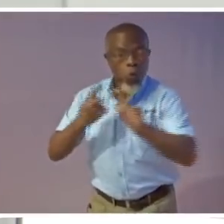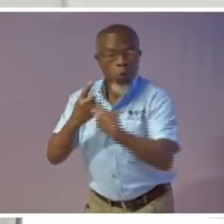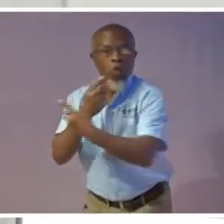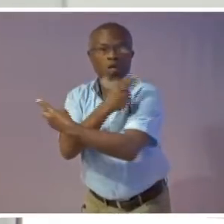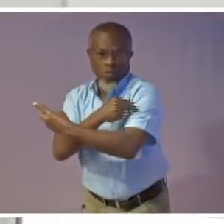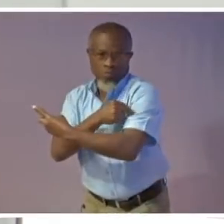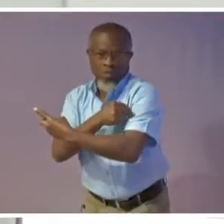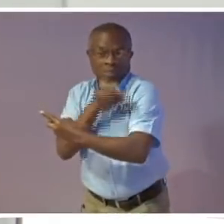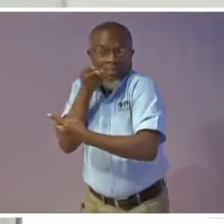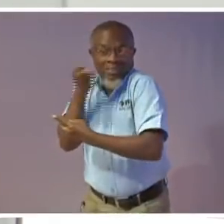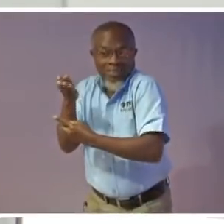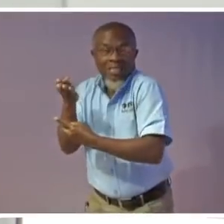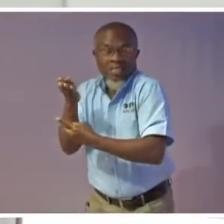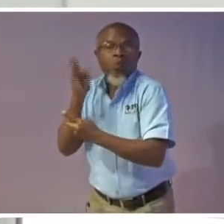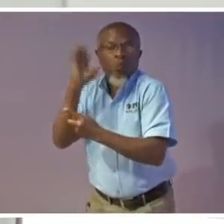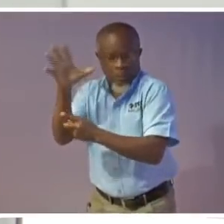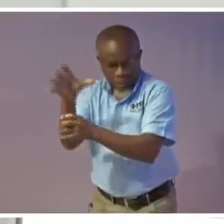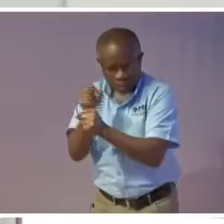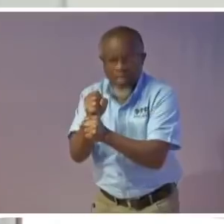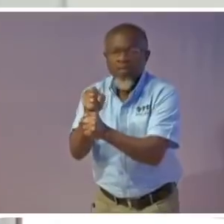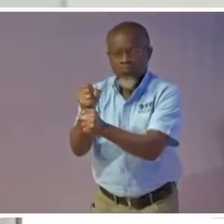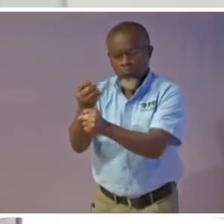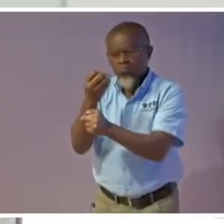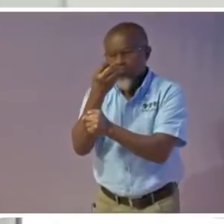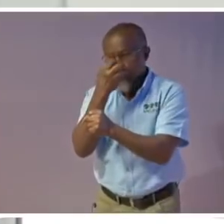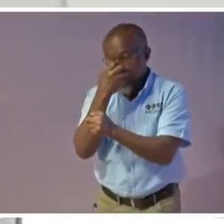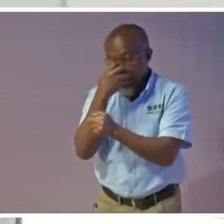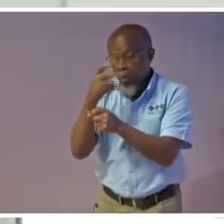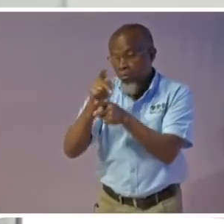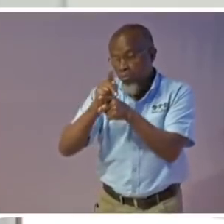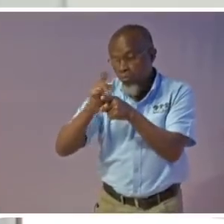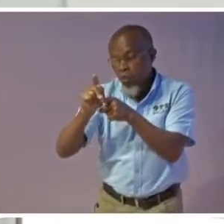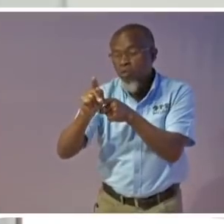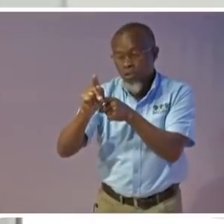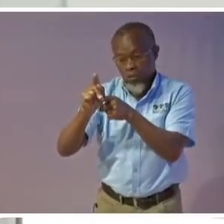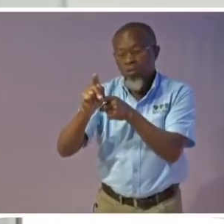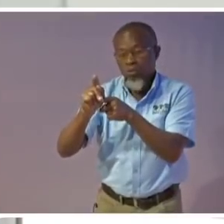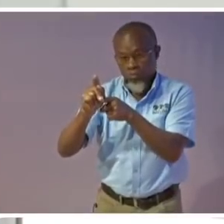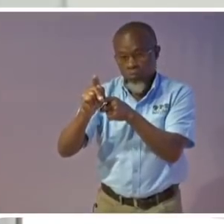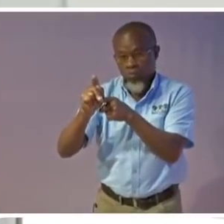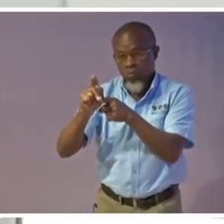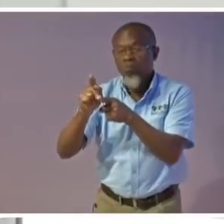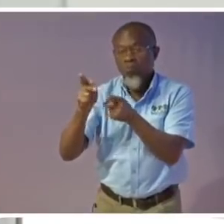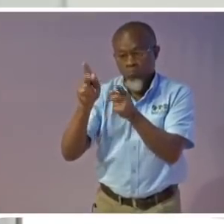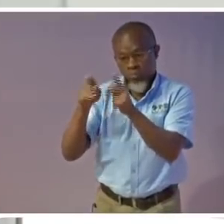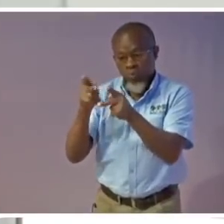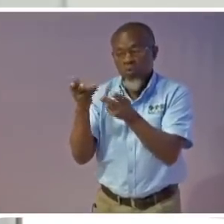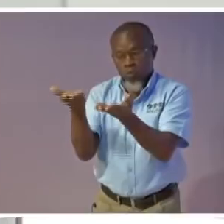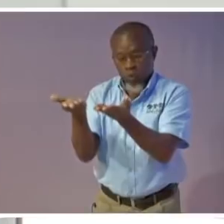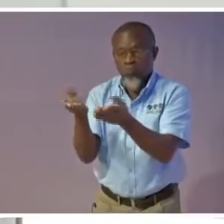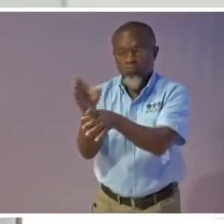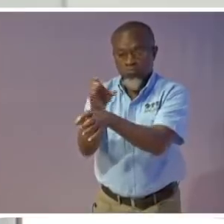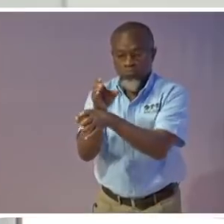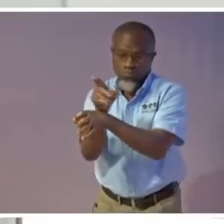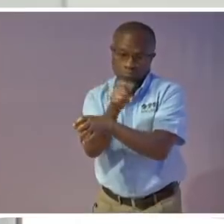will receive the required care from the specialist team and where you have access to